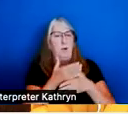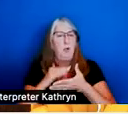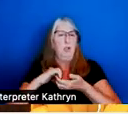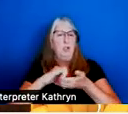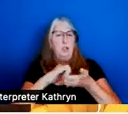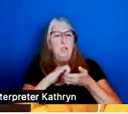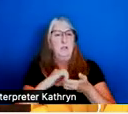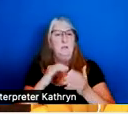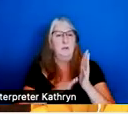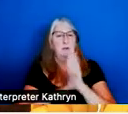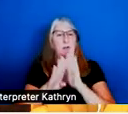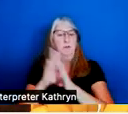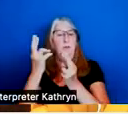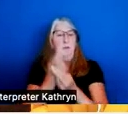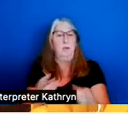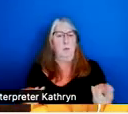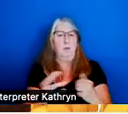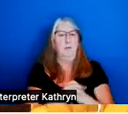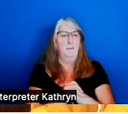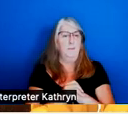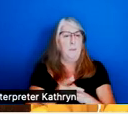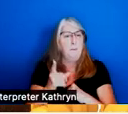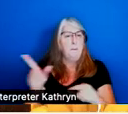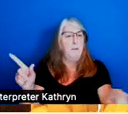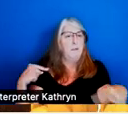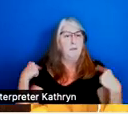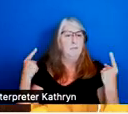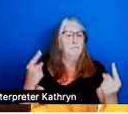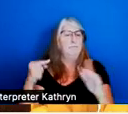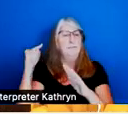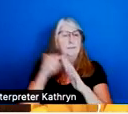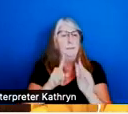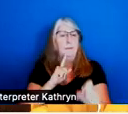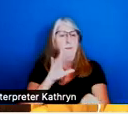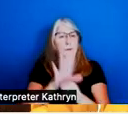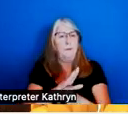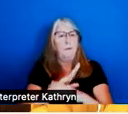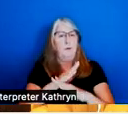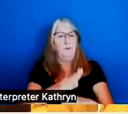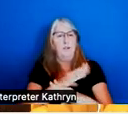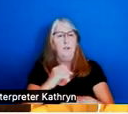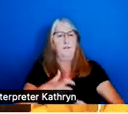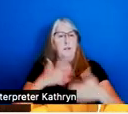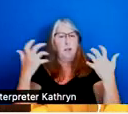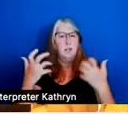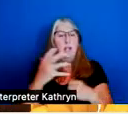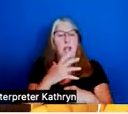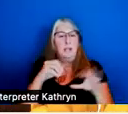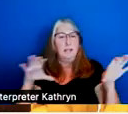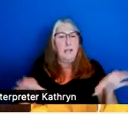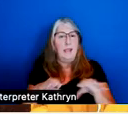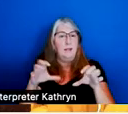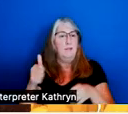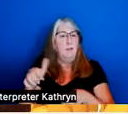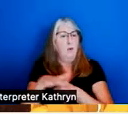partnerships and developing resources. She has had a long and deep commitment to prevention of violence and is active